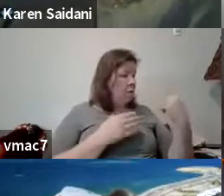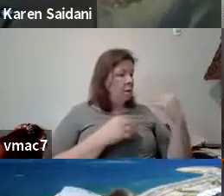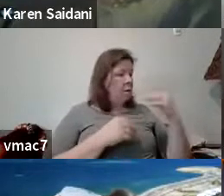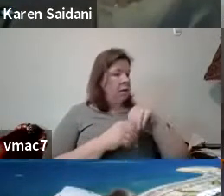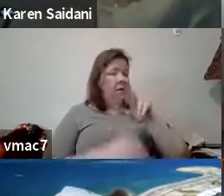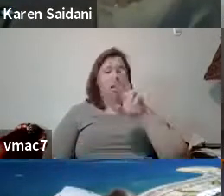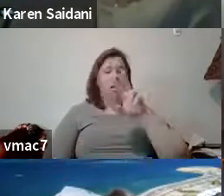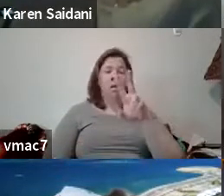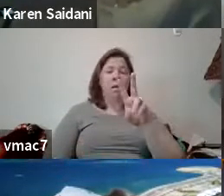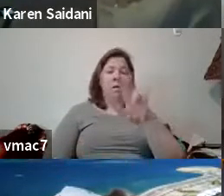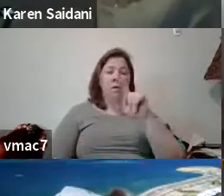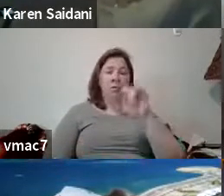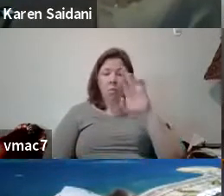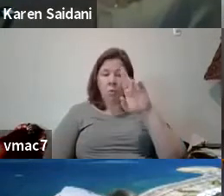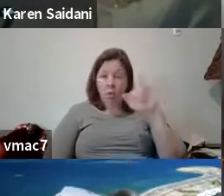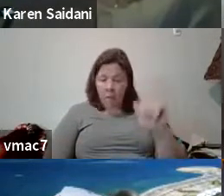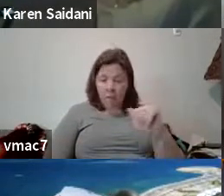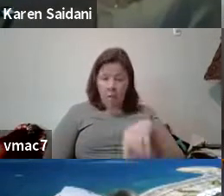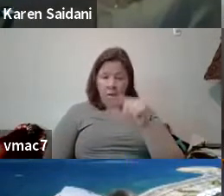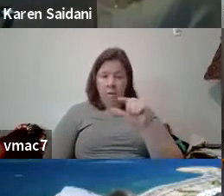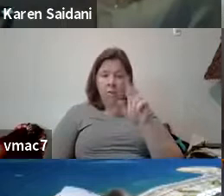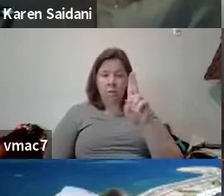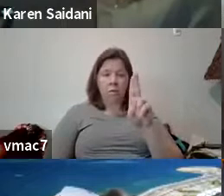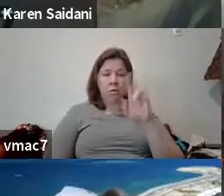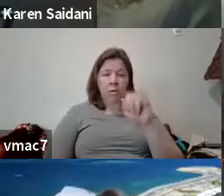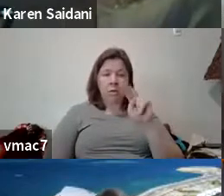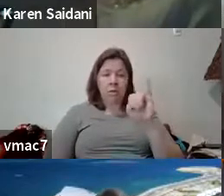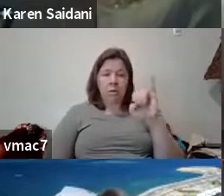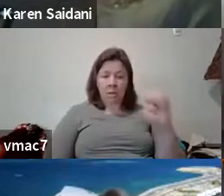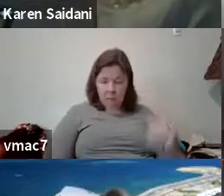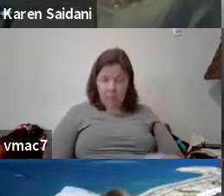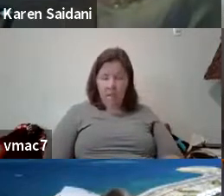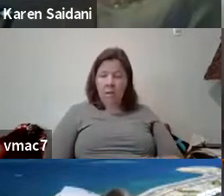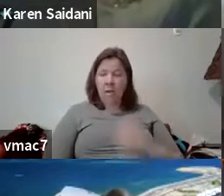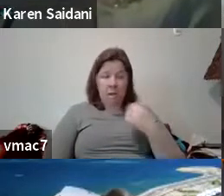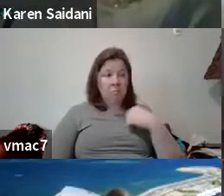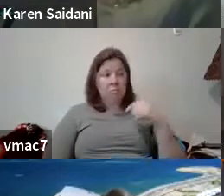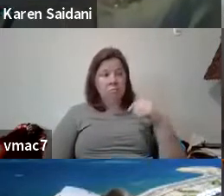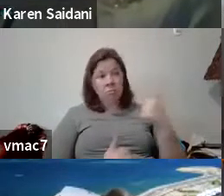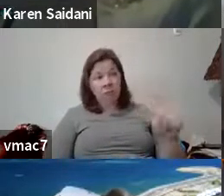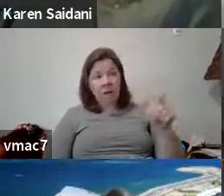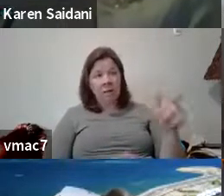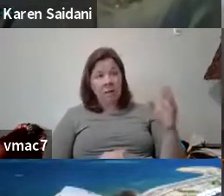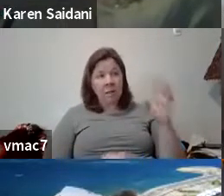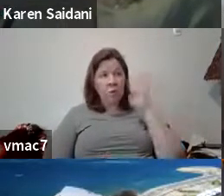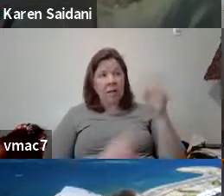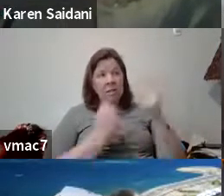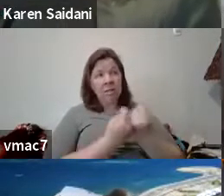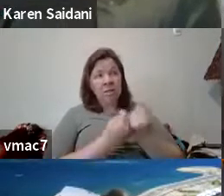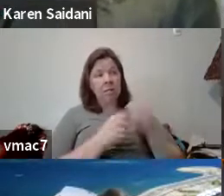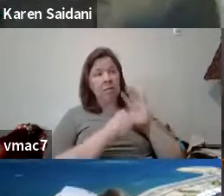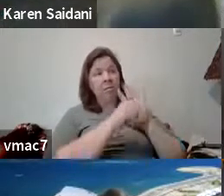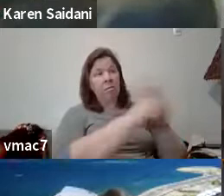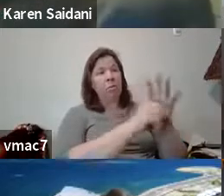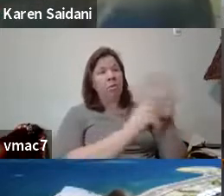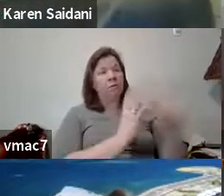Equatorial Guinea, and I said, okay, can you create team in Equatorial Guinea and all of that? You know, I push out the videos,